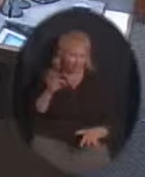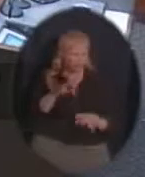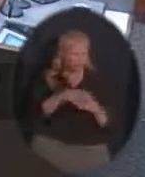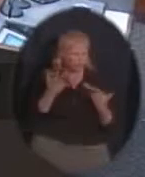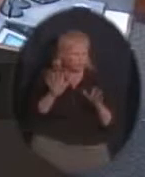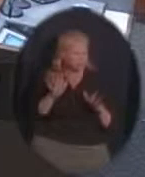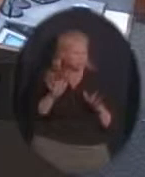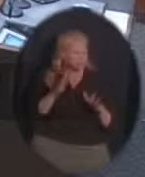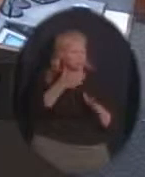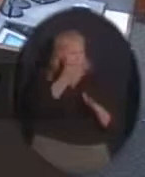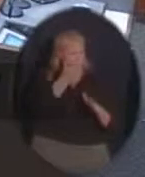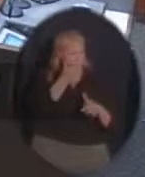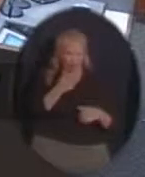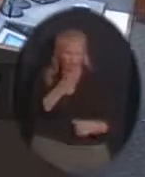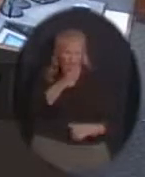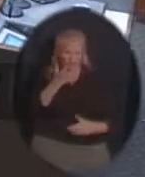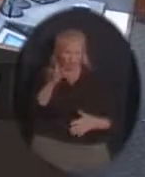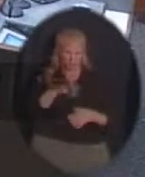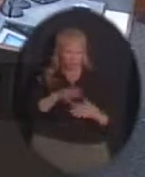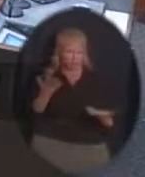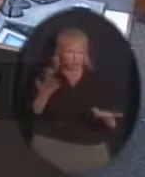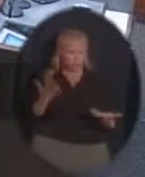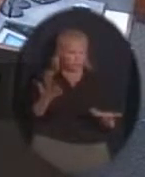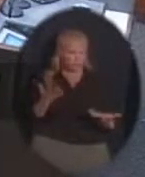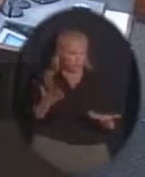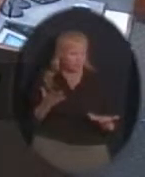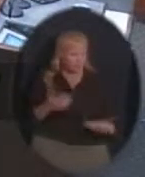voted. Did I vote? You voted. Yes.